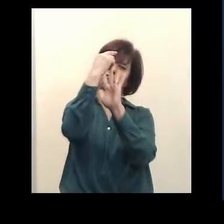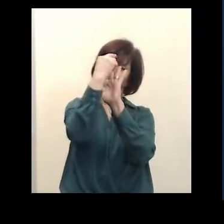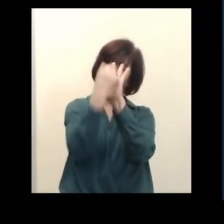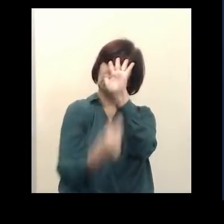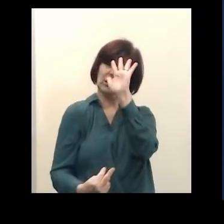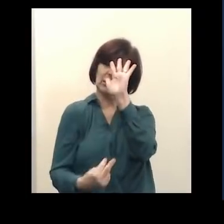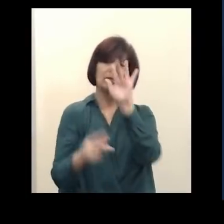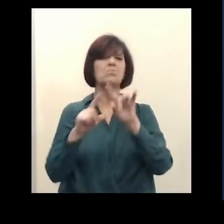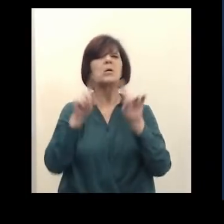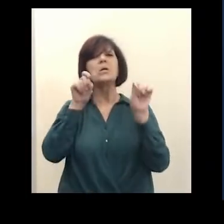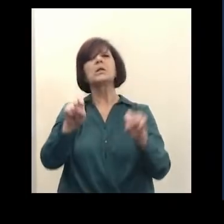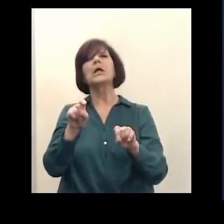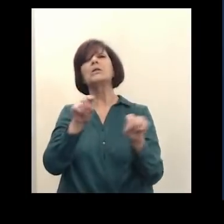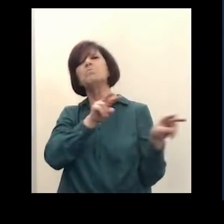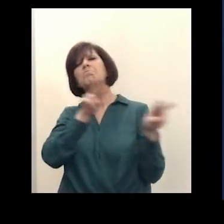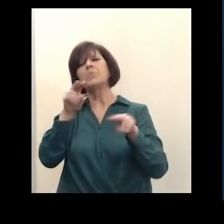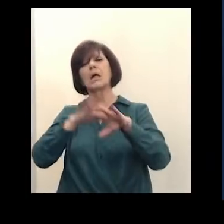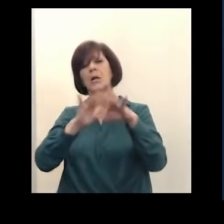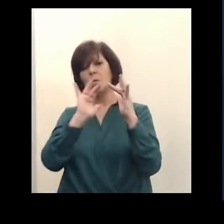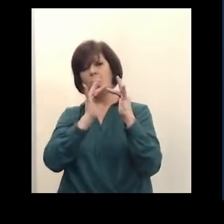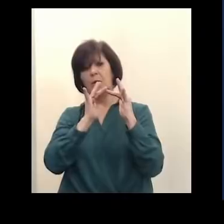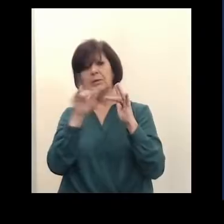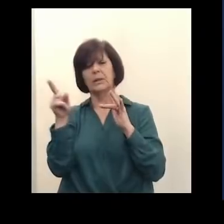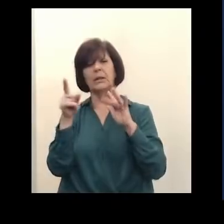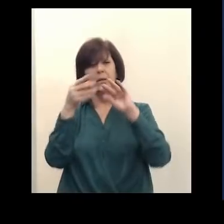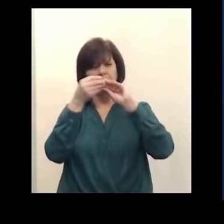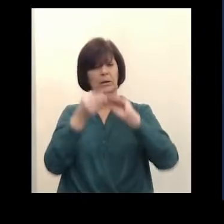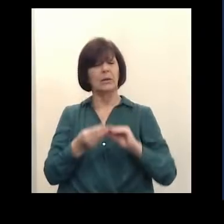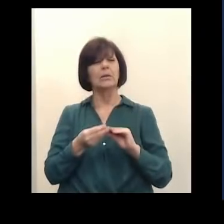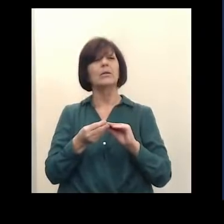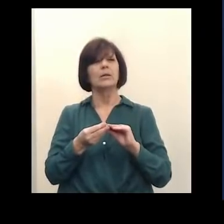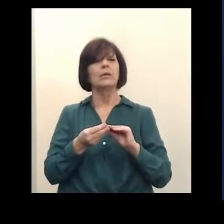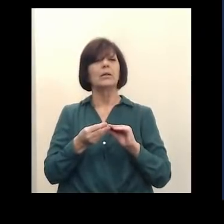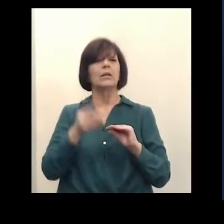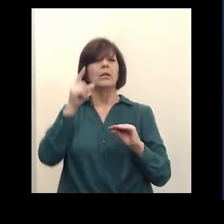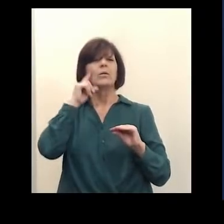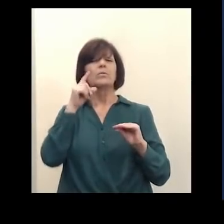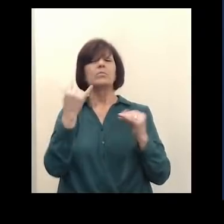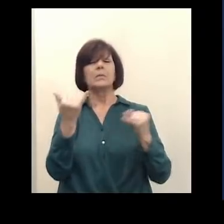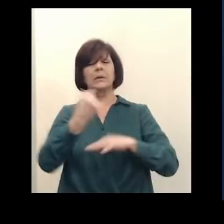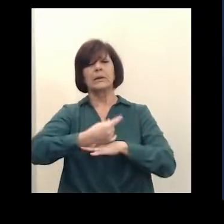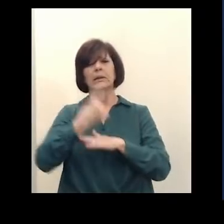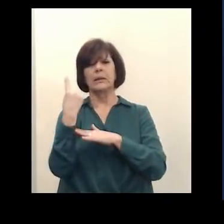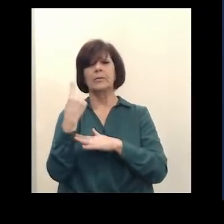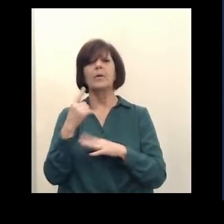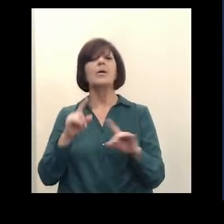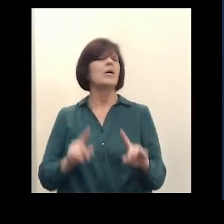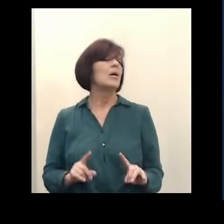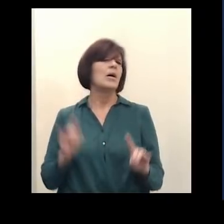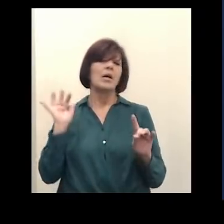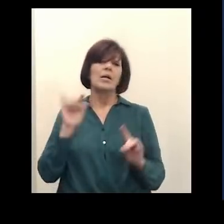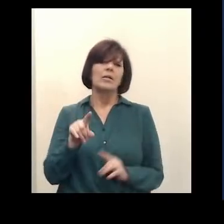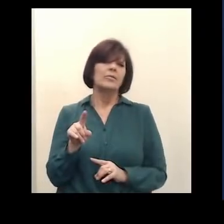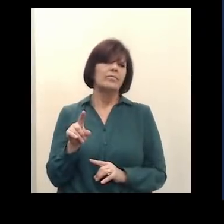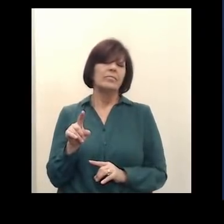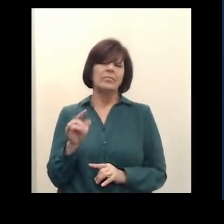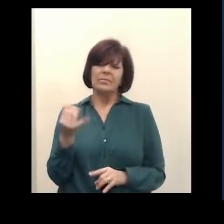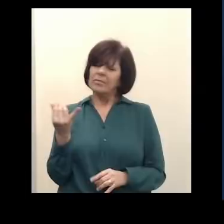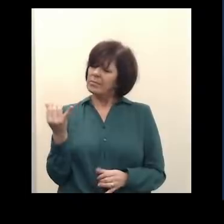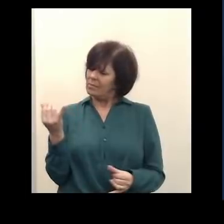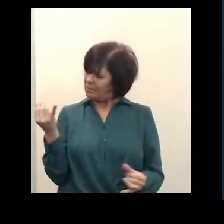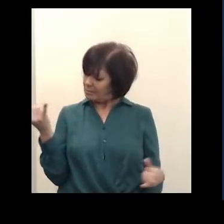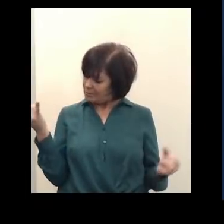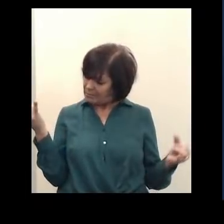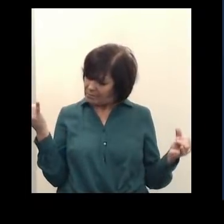information on our website. It will be released a little bit later today. But there's just ridiculously high numbers